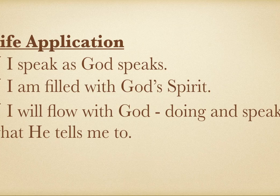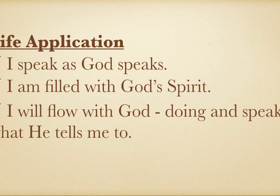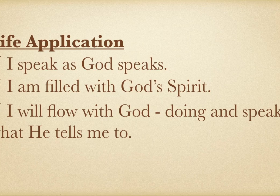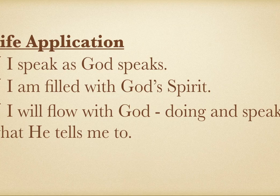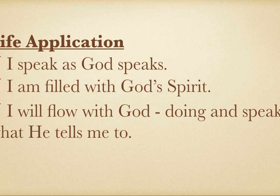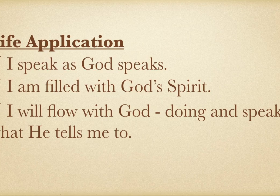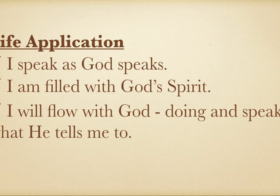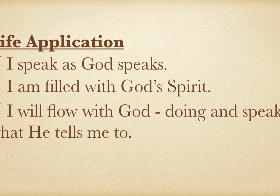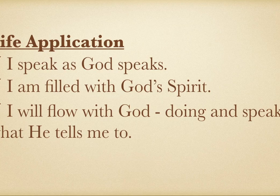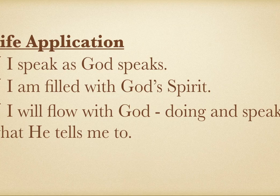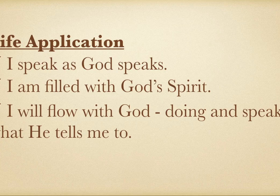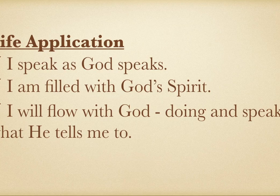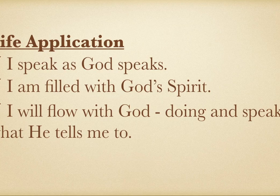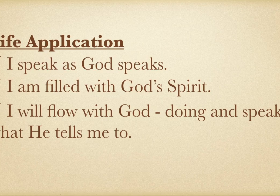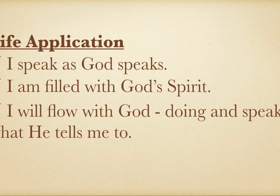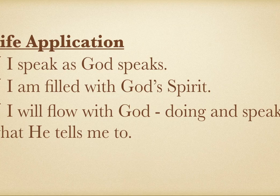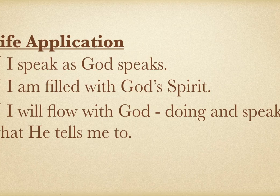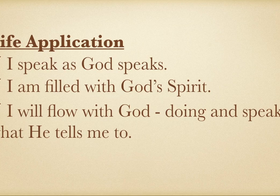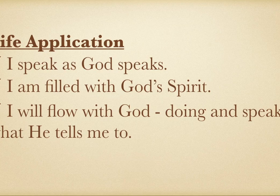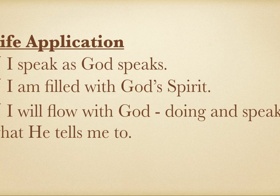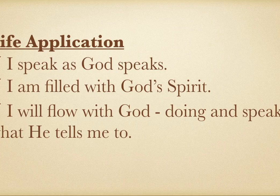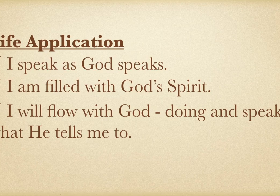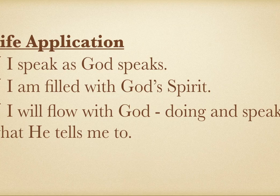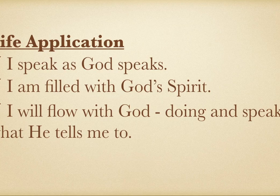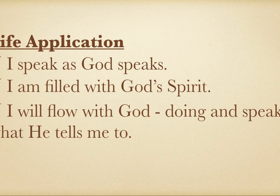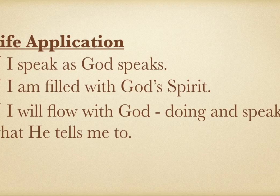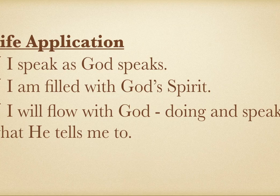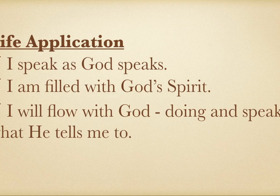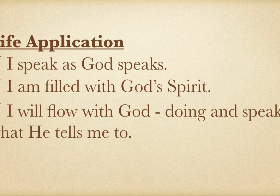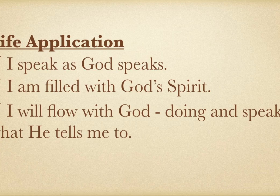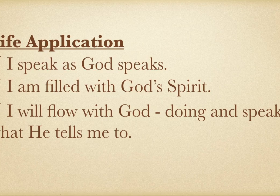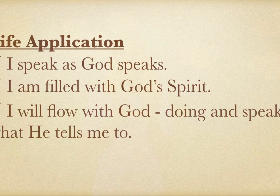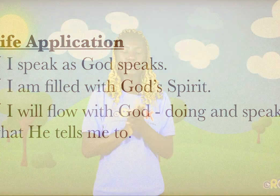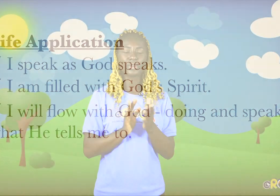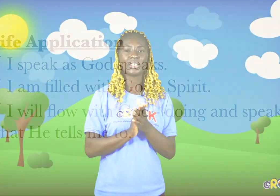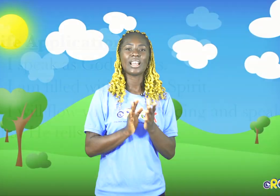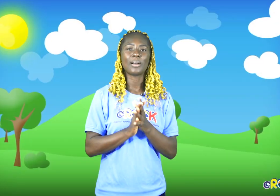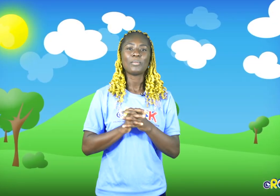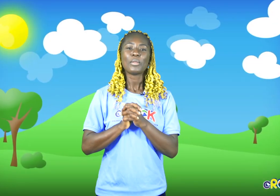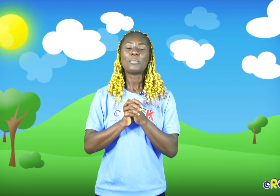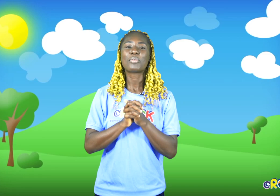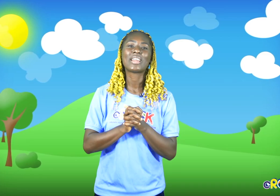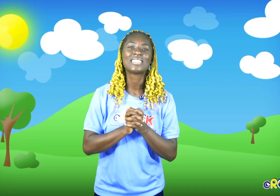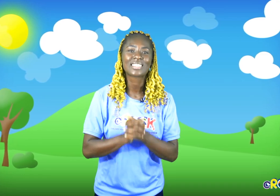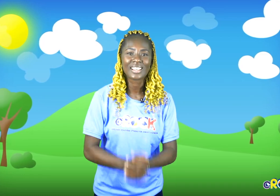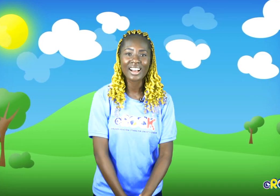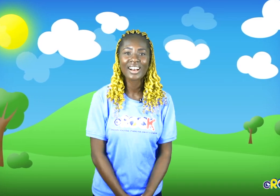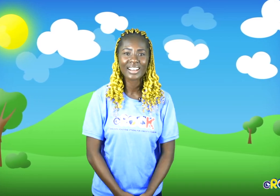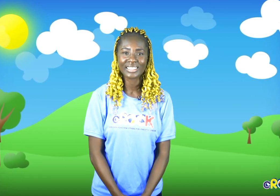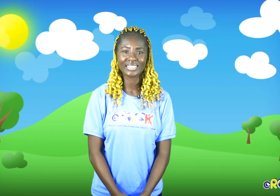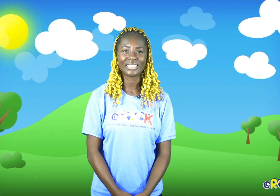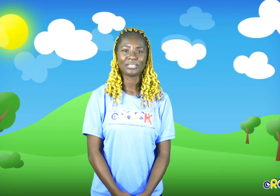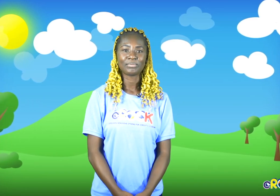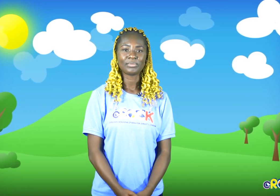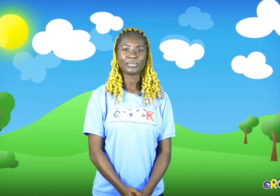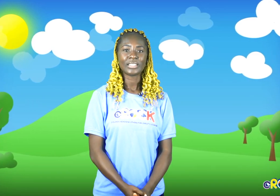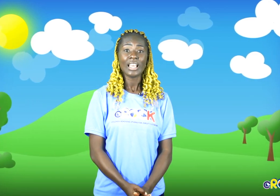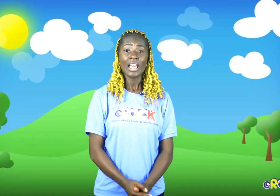speaking what He tells me. Hallelujah. Praise